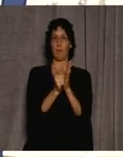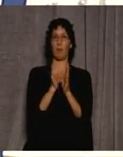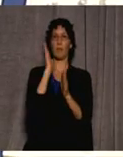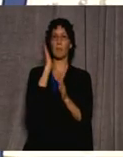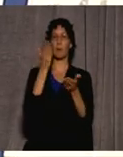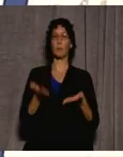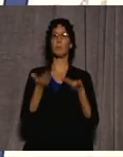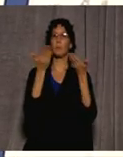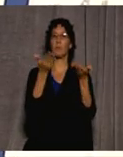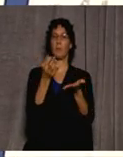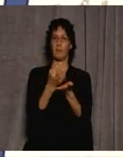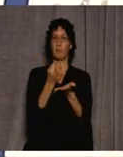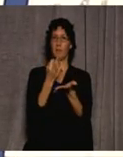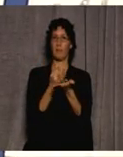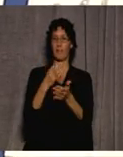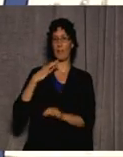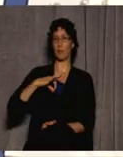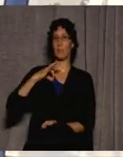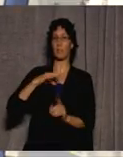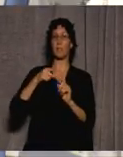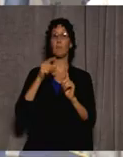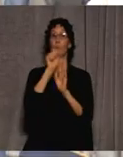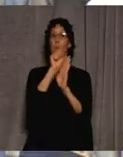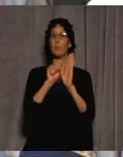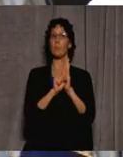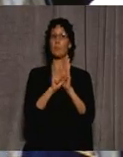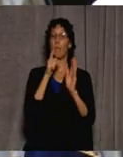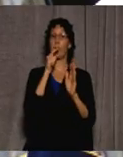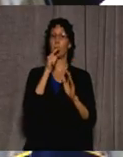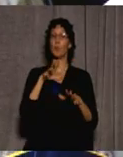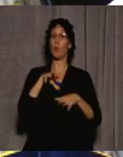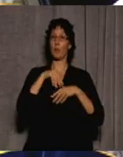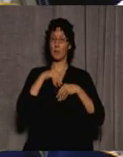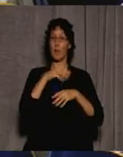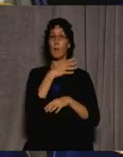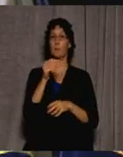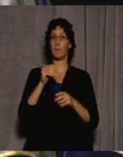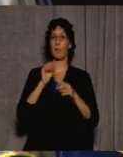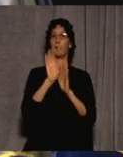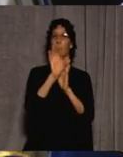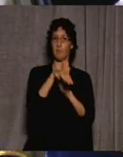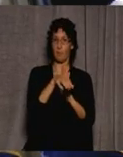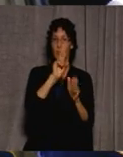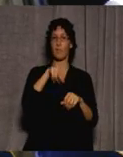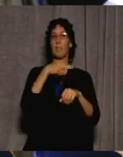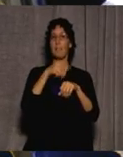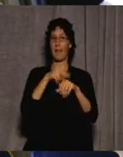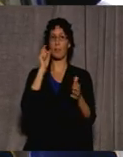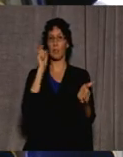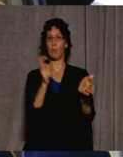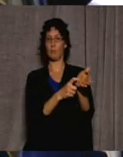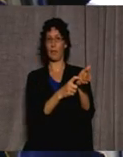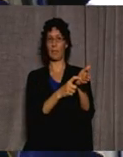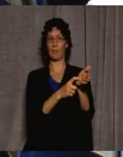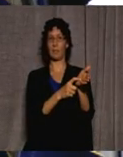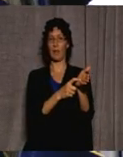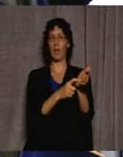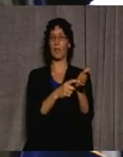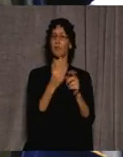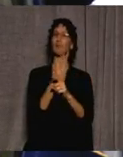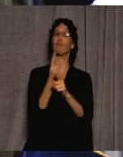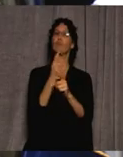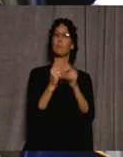provide financial incentives to states that adopt and enforce nationally recognized model building